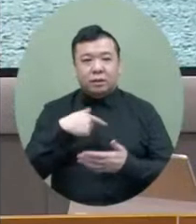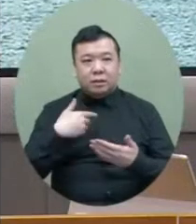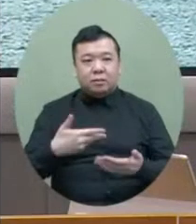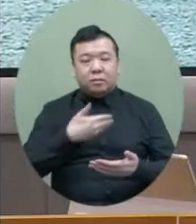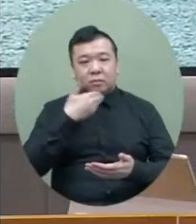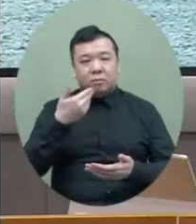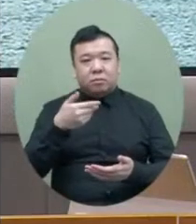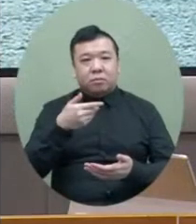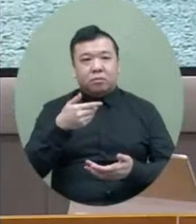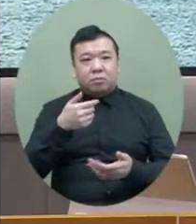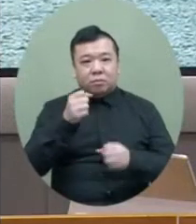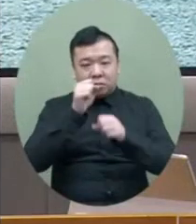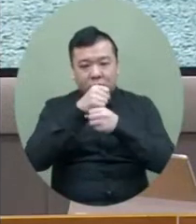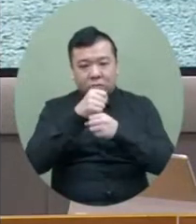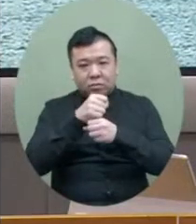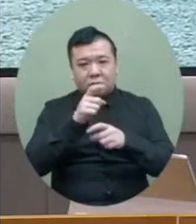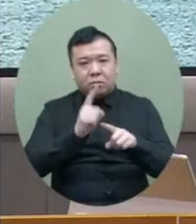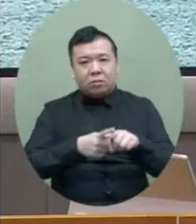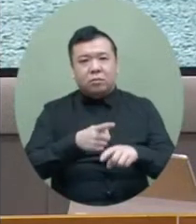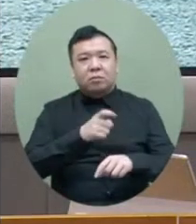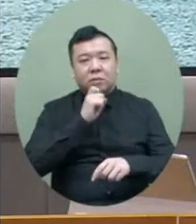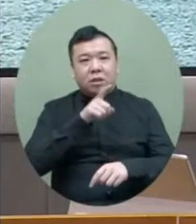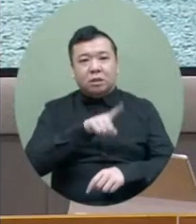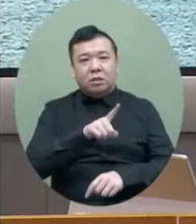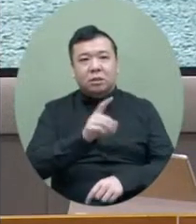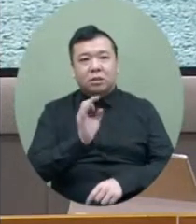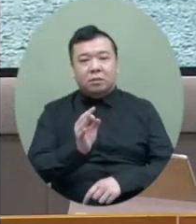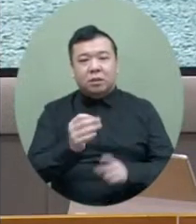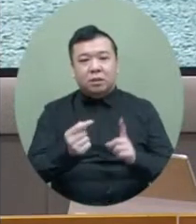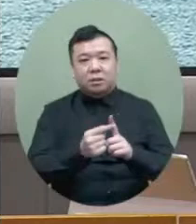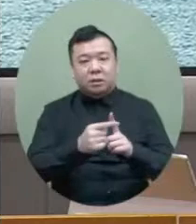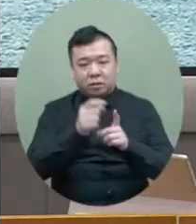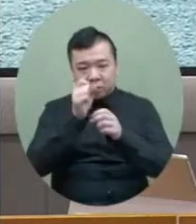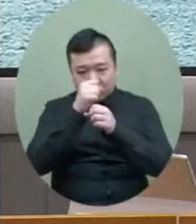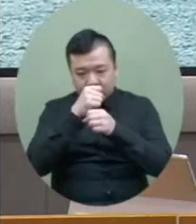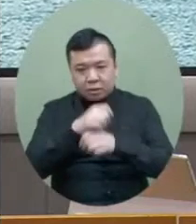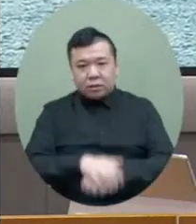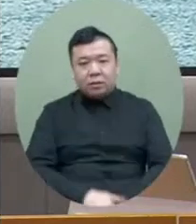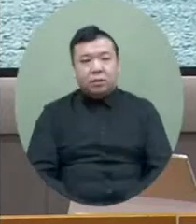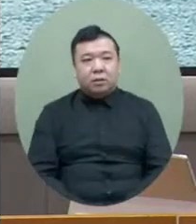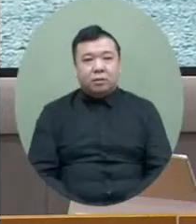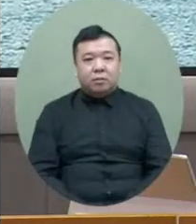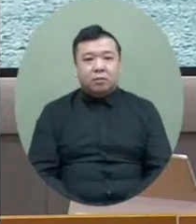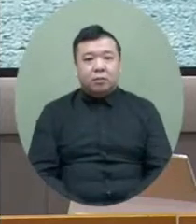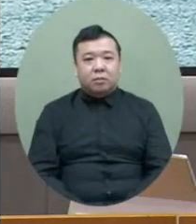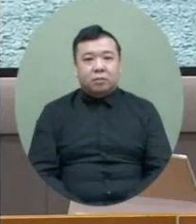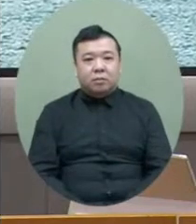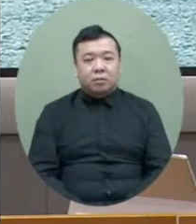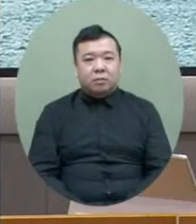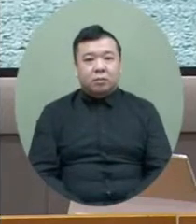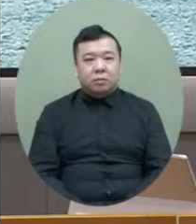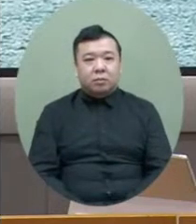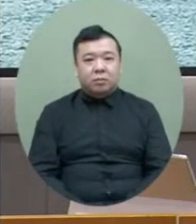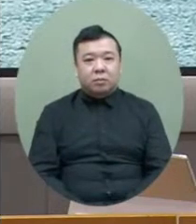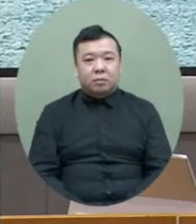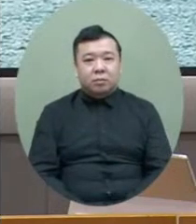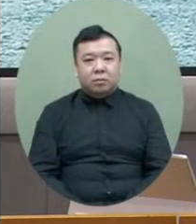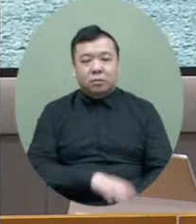Chung Fat Building, from what I know, this morning we've tested 1,300